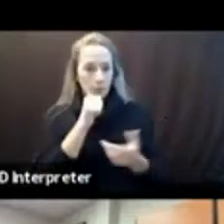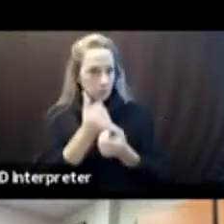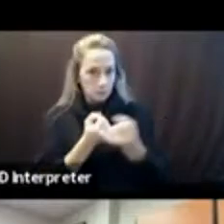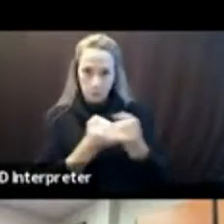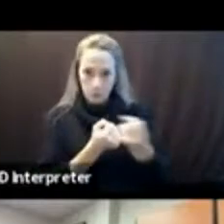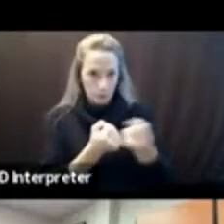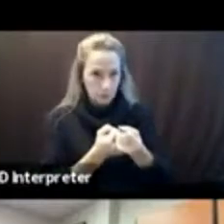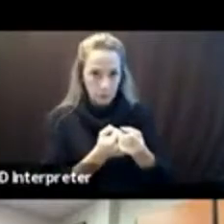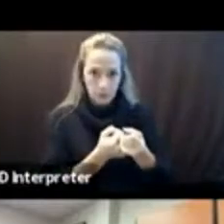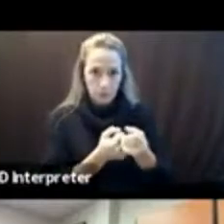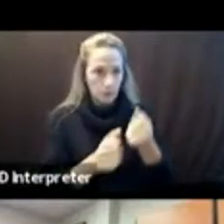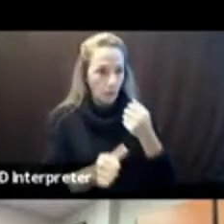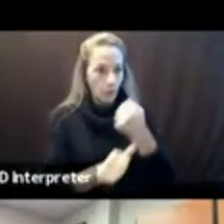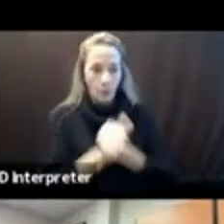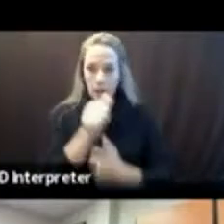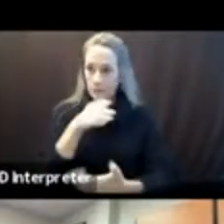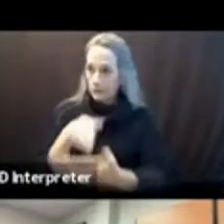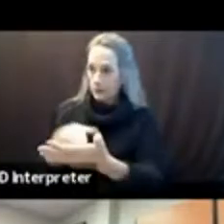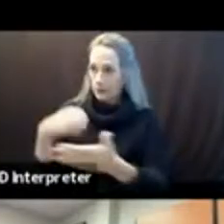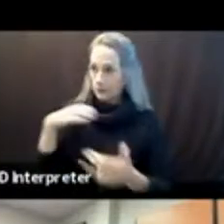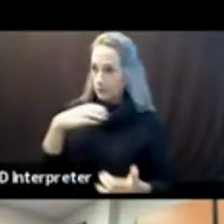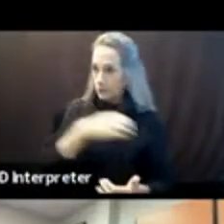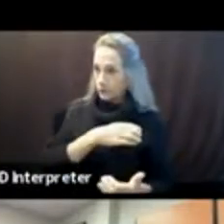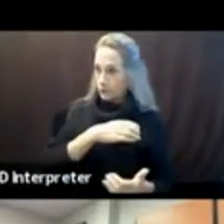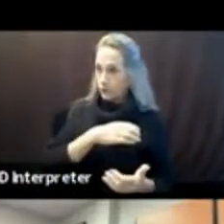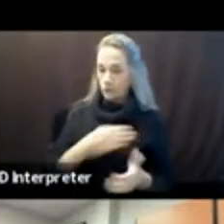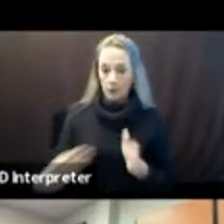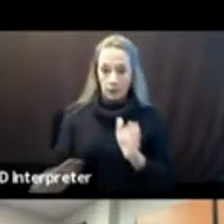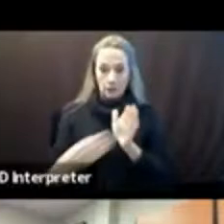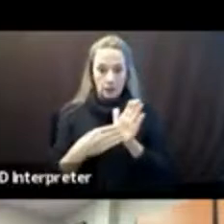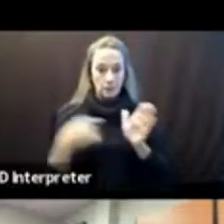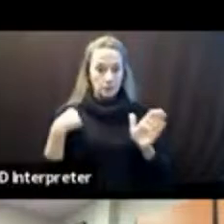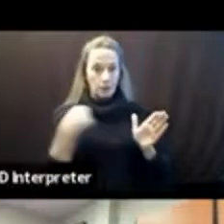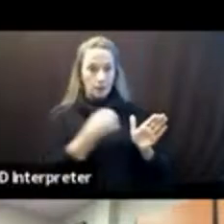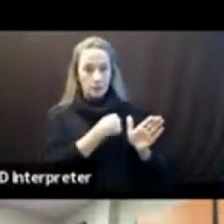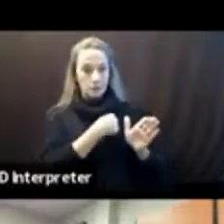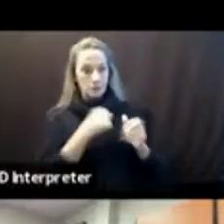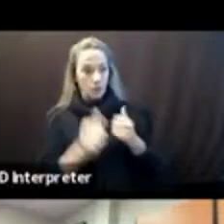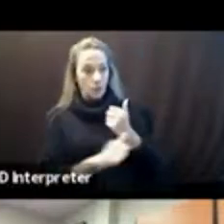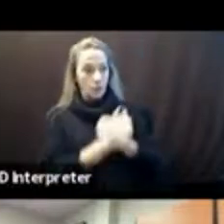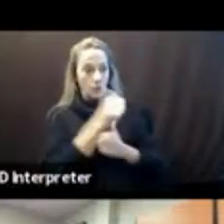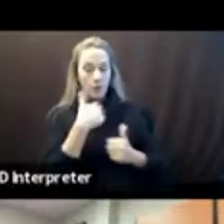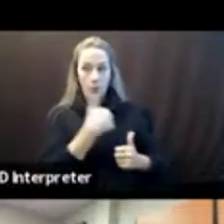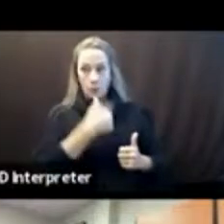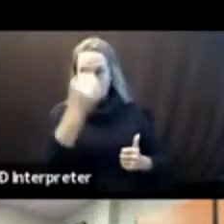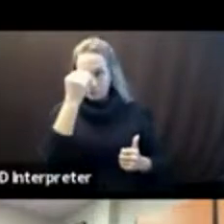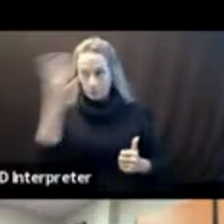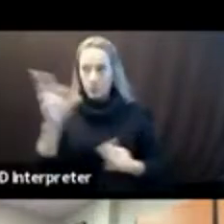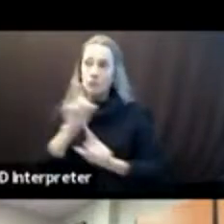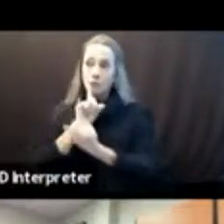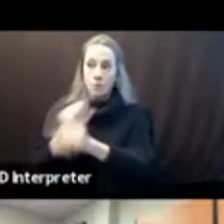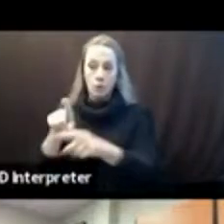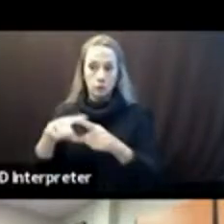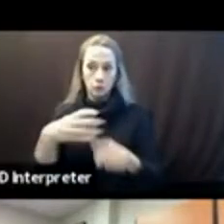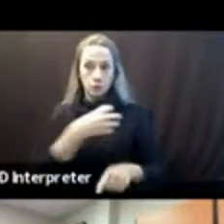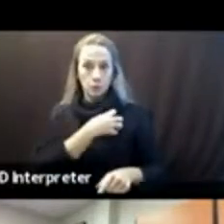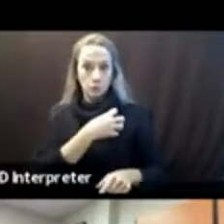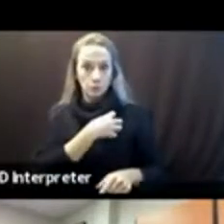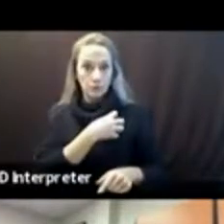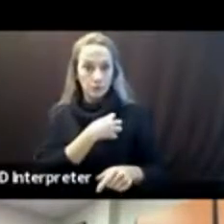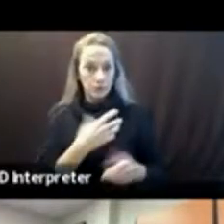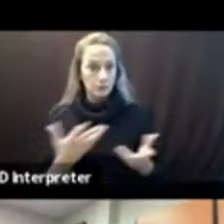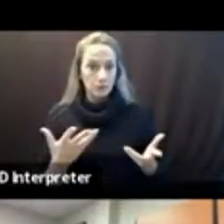against them. We condemn the threats against us that we've had to report. to law enforcement and to ask